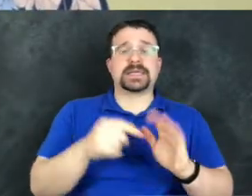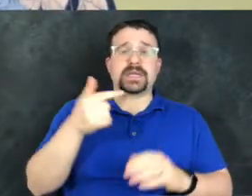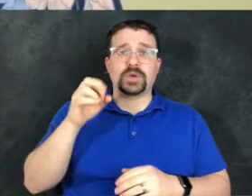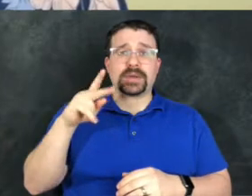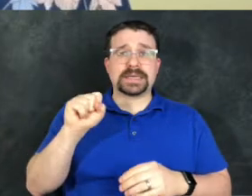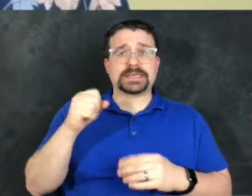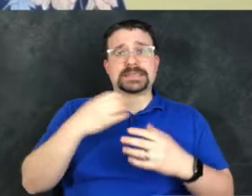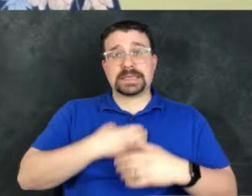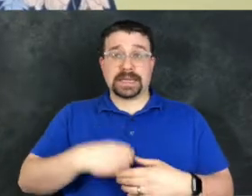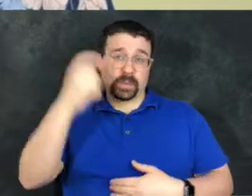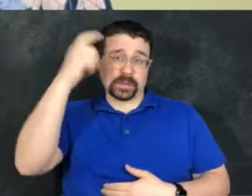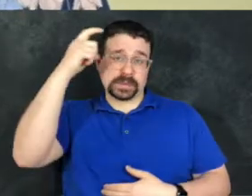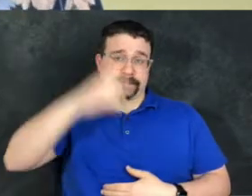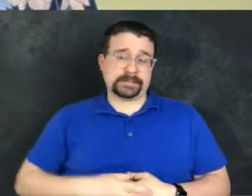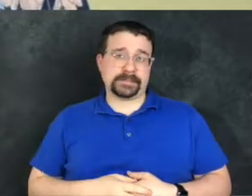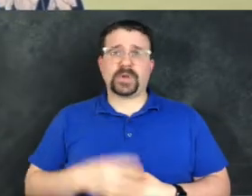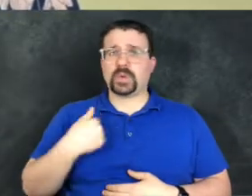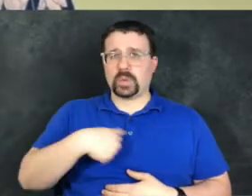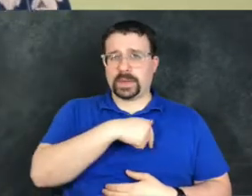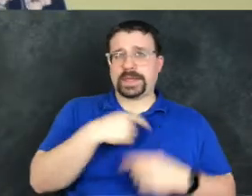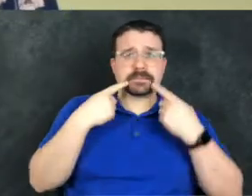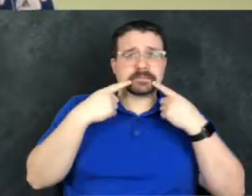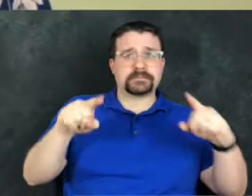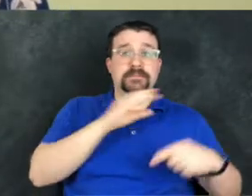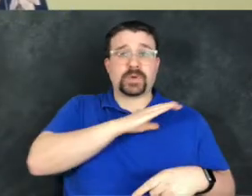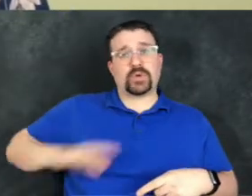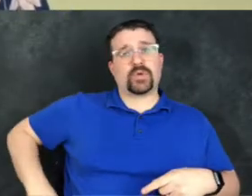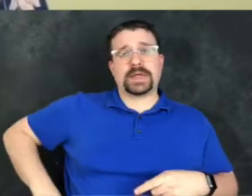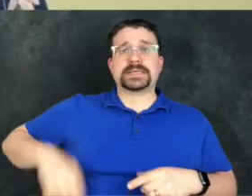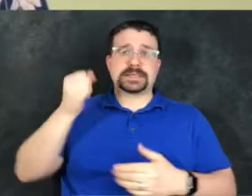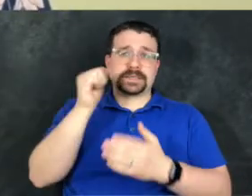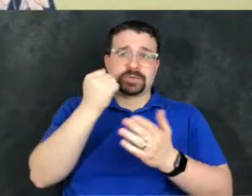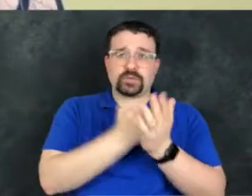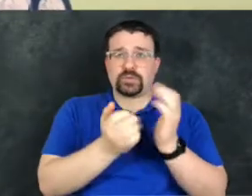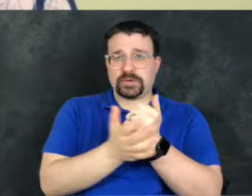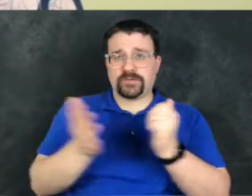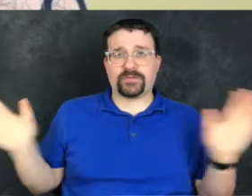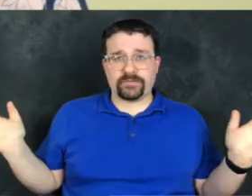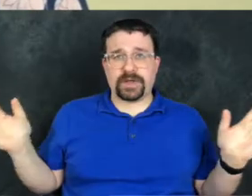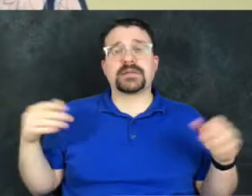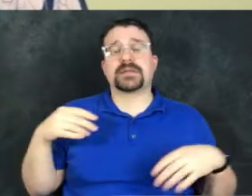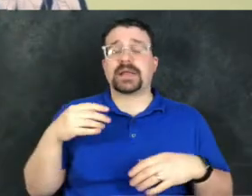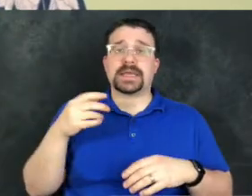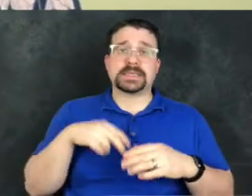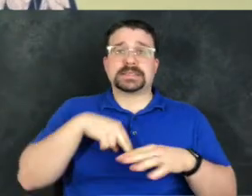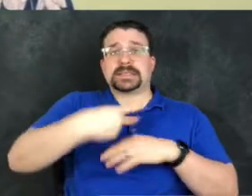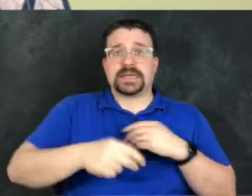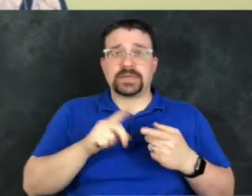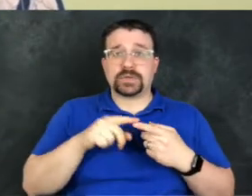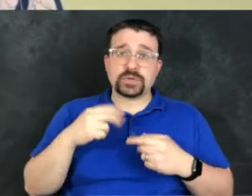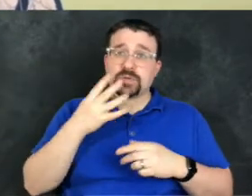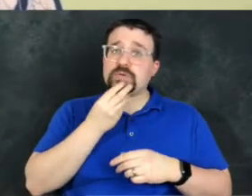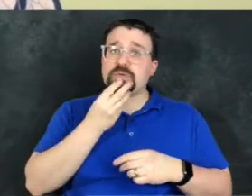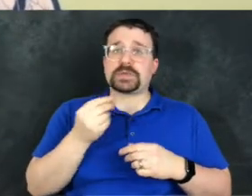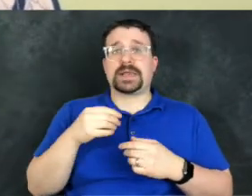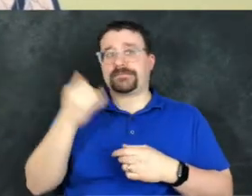demand signs, and Greeks desire wisdom, but we proclaim Christ crucified, a